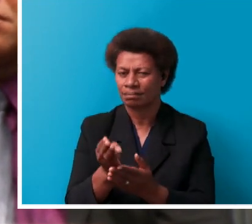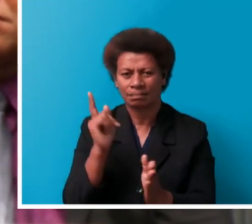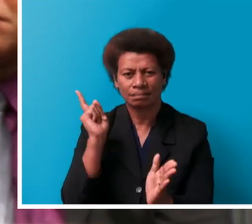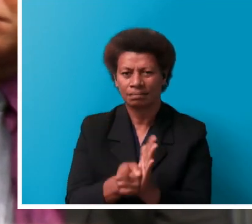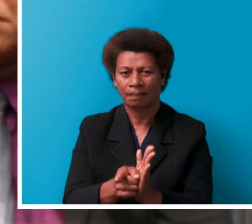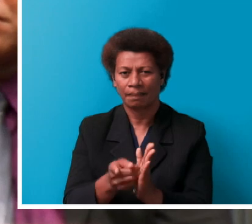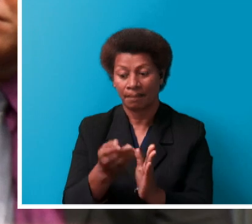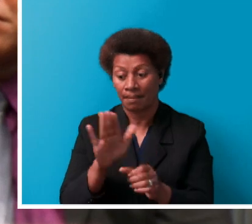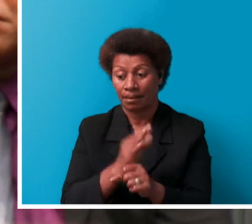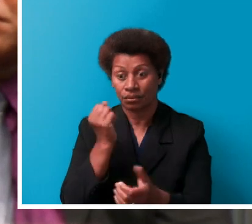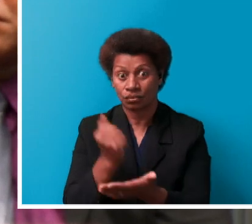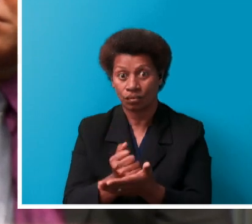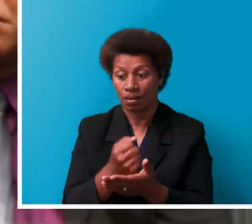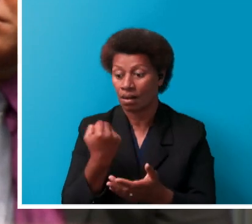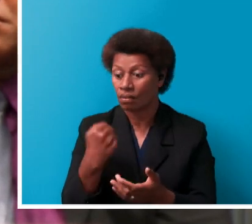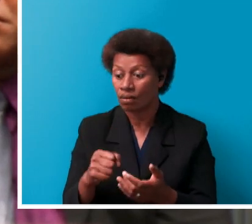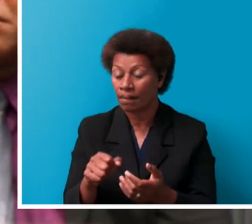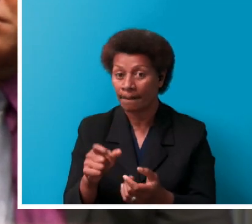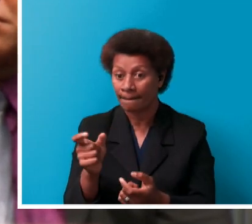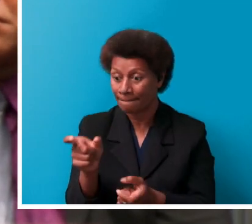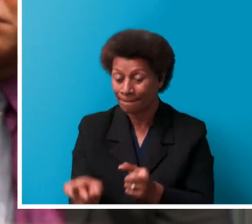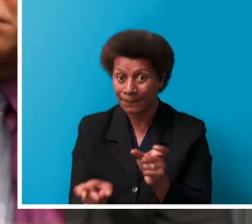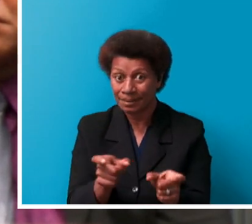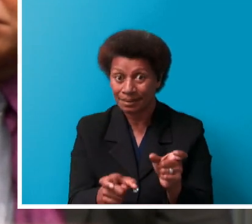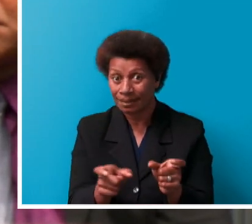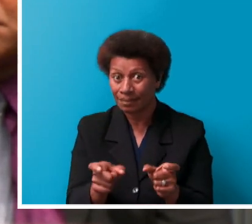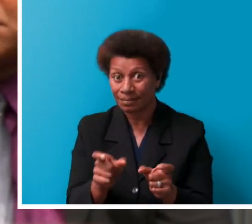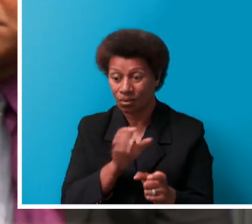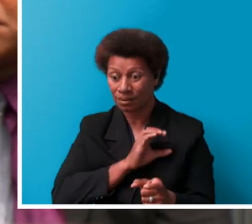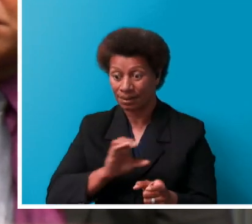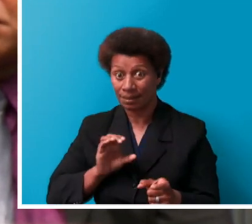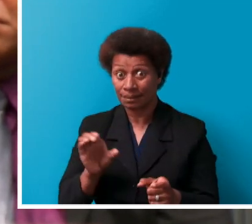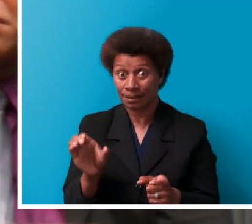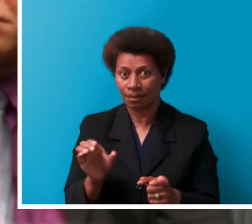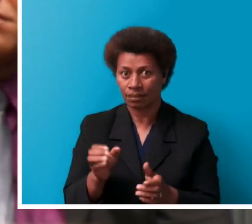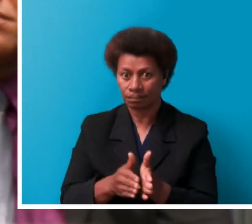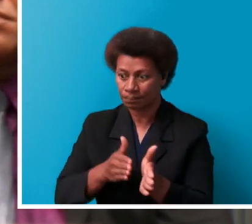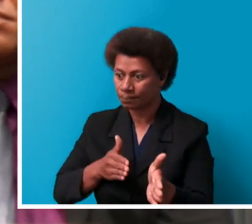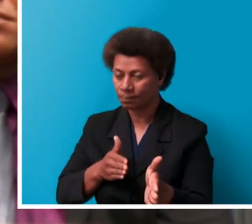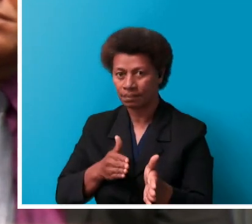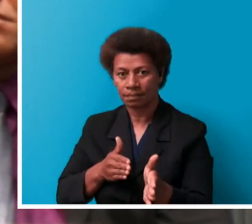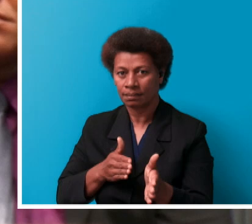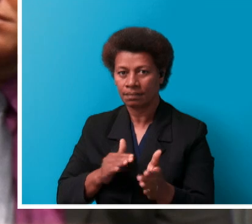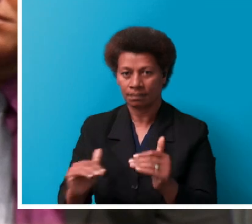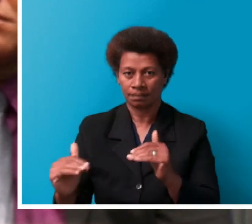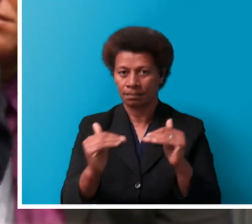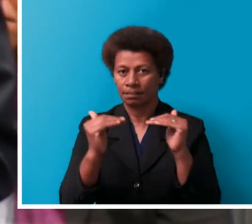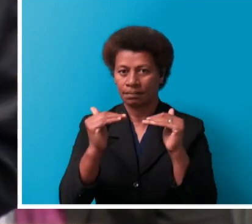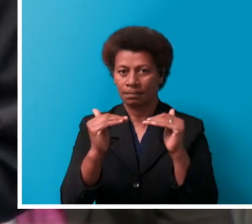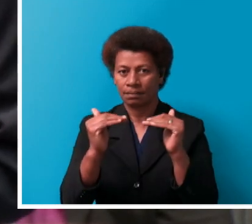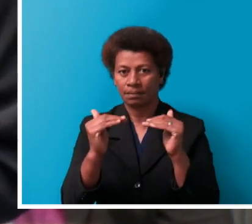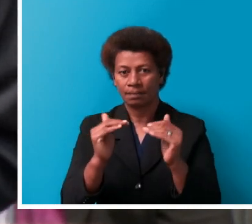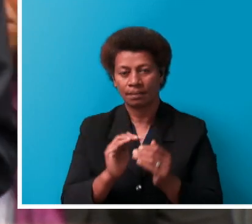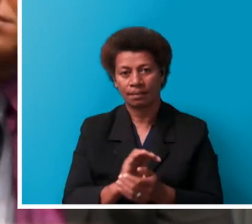making sure that no citizen is left behind in the journey towards stronger Fiji. Mr.